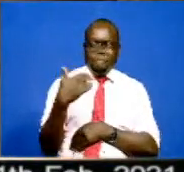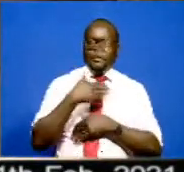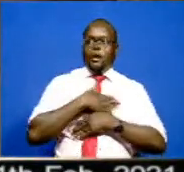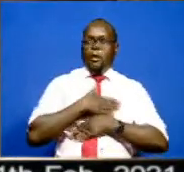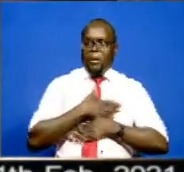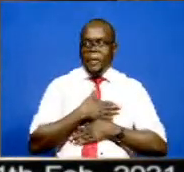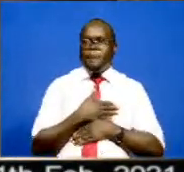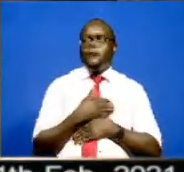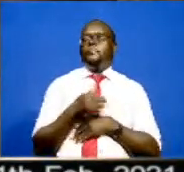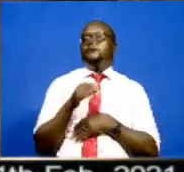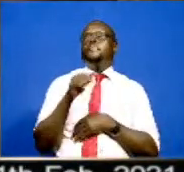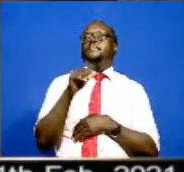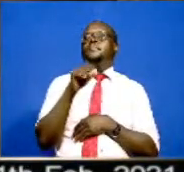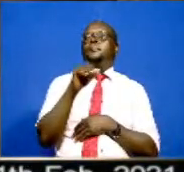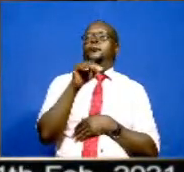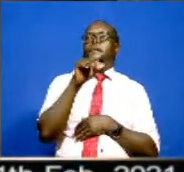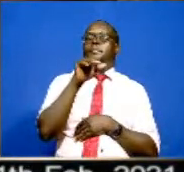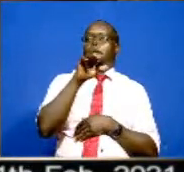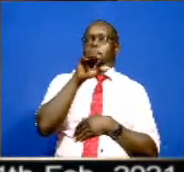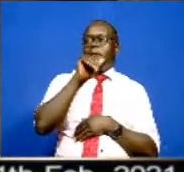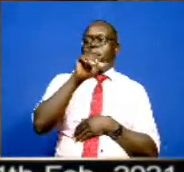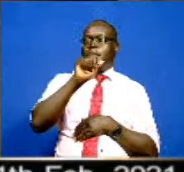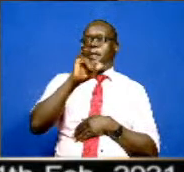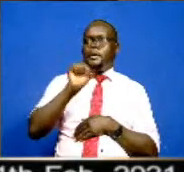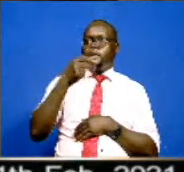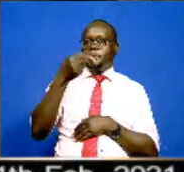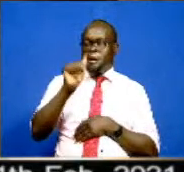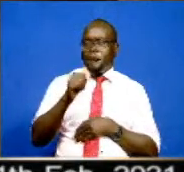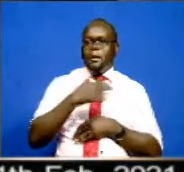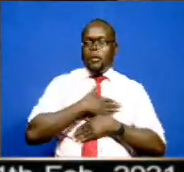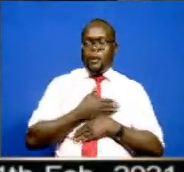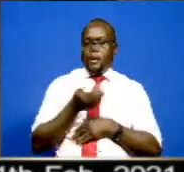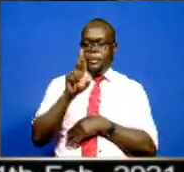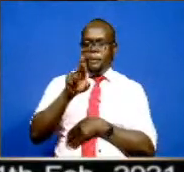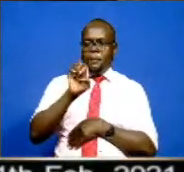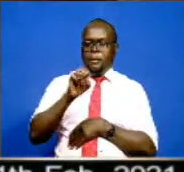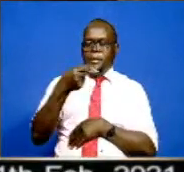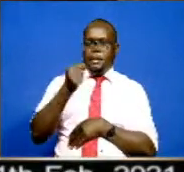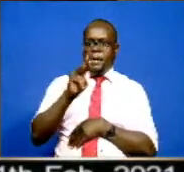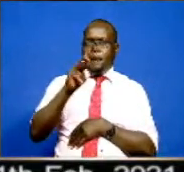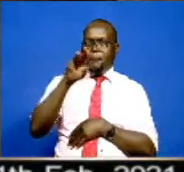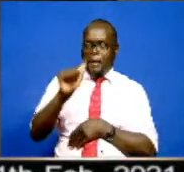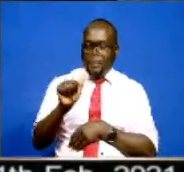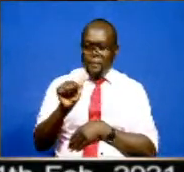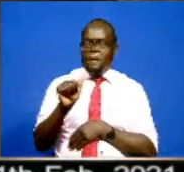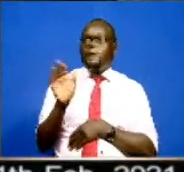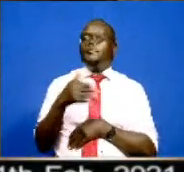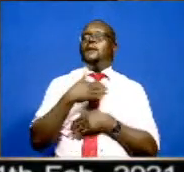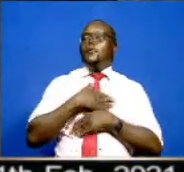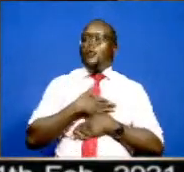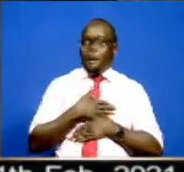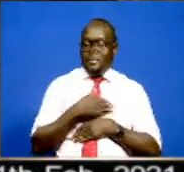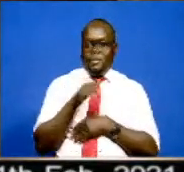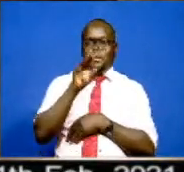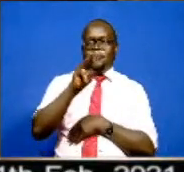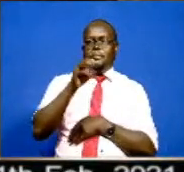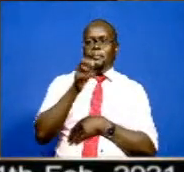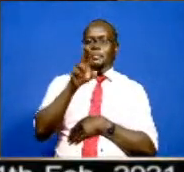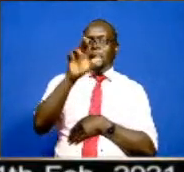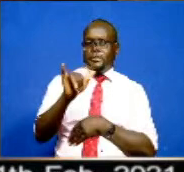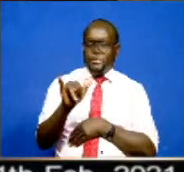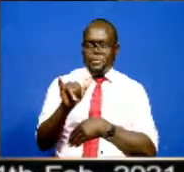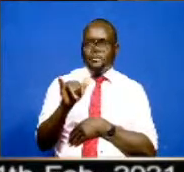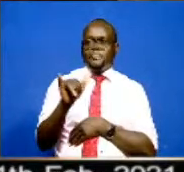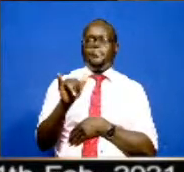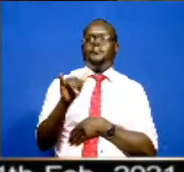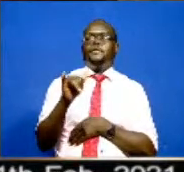Lydia Haika Mnene Mzigi, MP. The Honorable Rehema Dida Jaldesa, MP. The Honorable Masi Wanjiko Kakuya, MP.